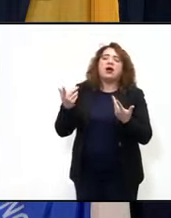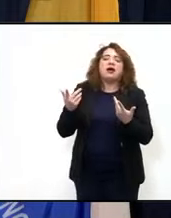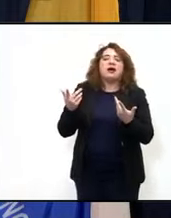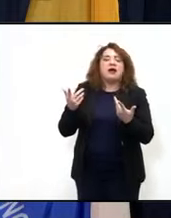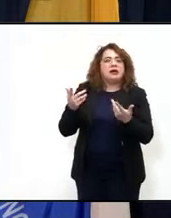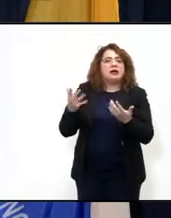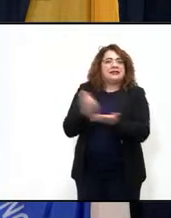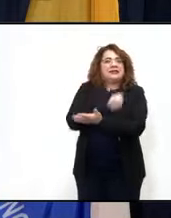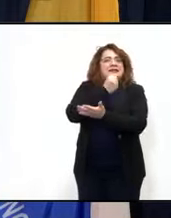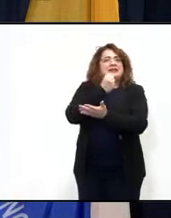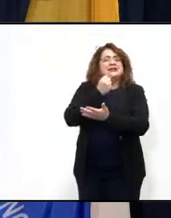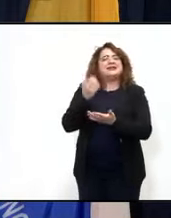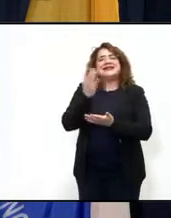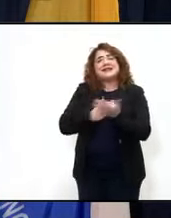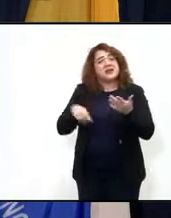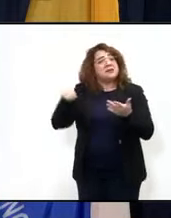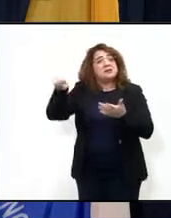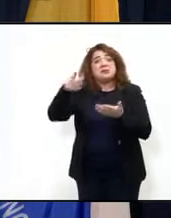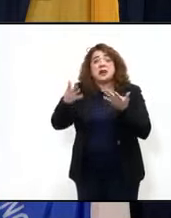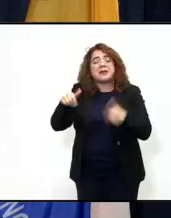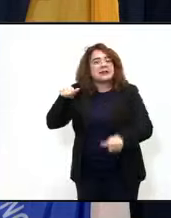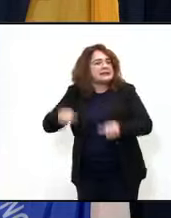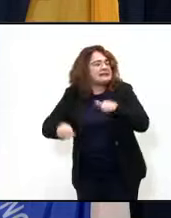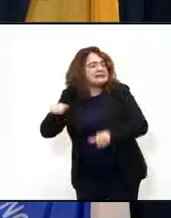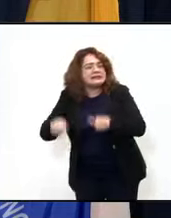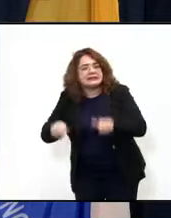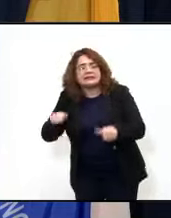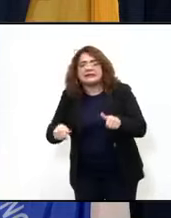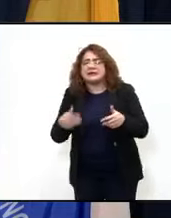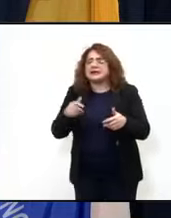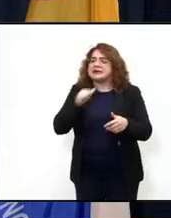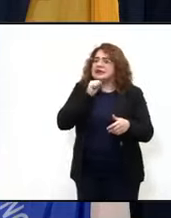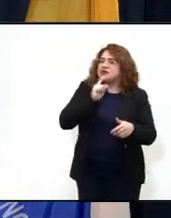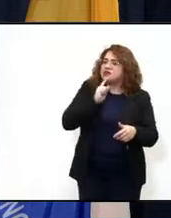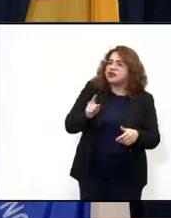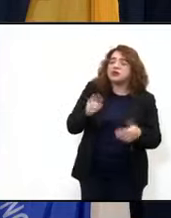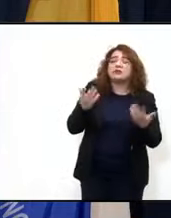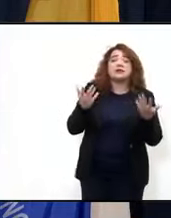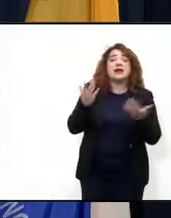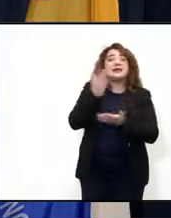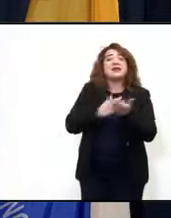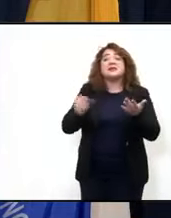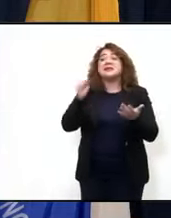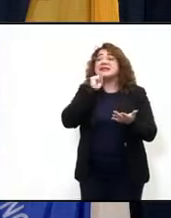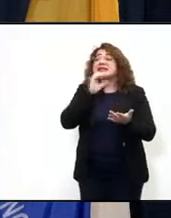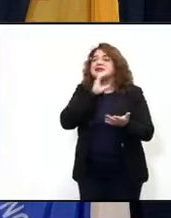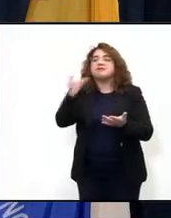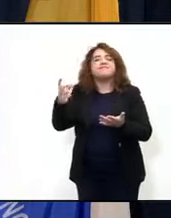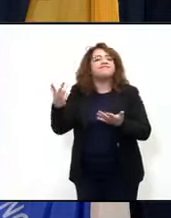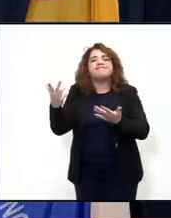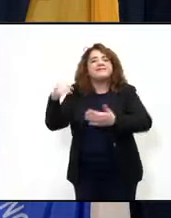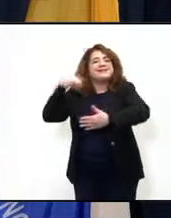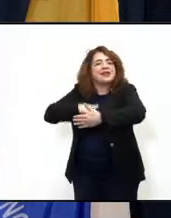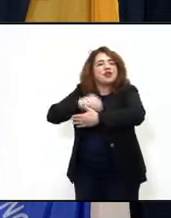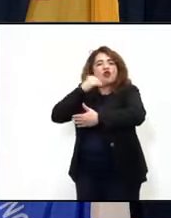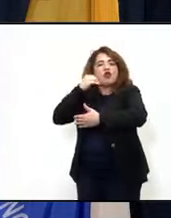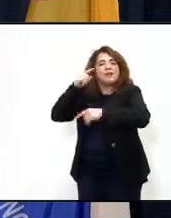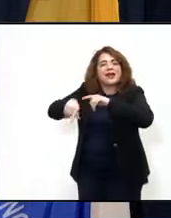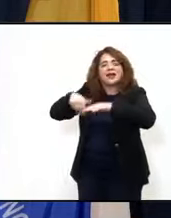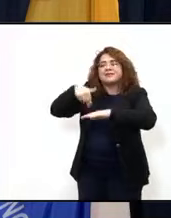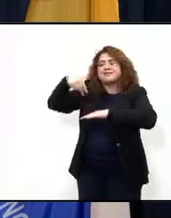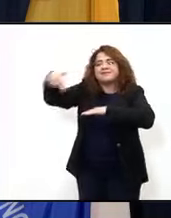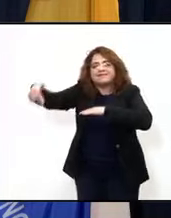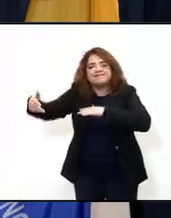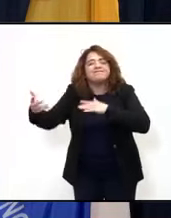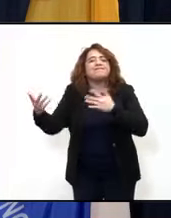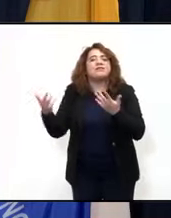more trepidation about getting the vaccine, and where seniors are at, so we can meet them. Because we have made